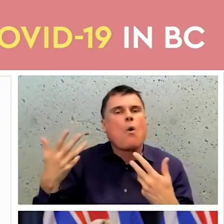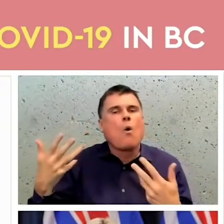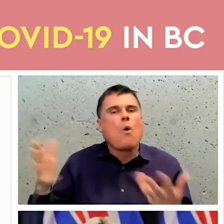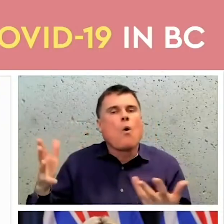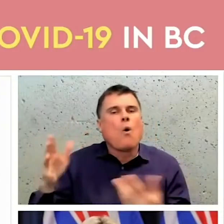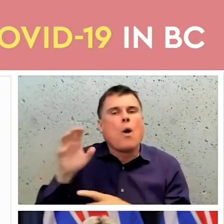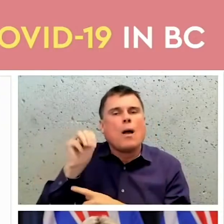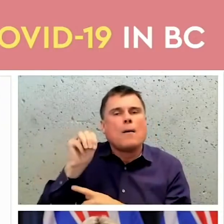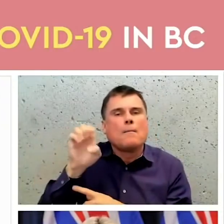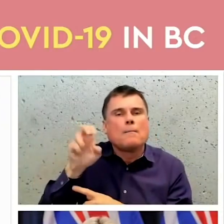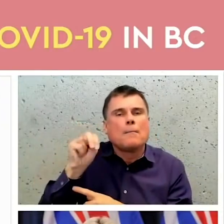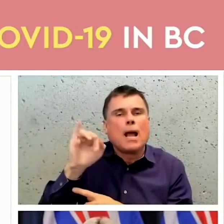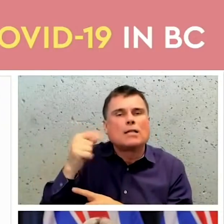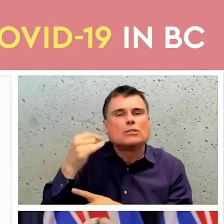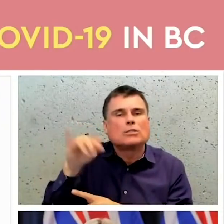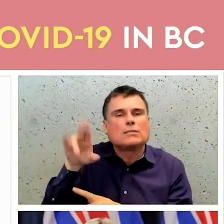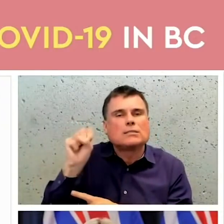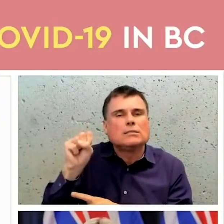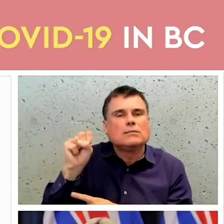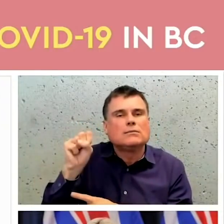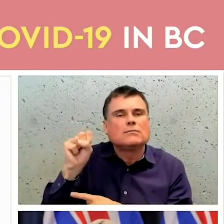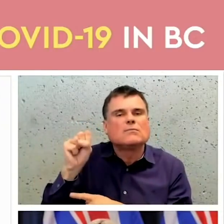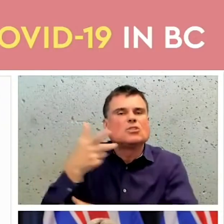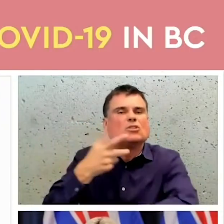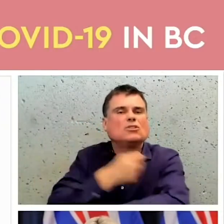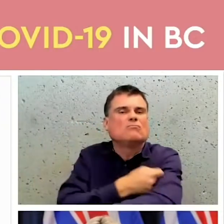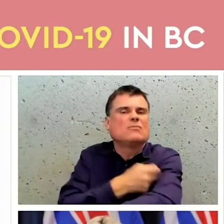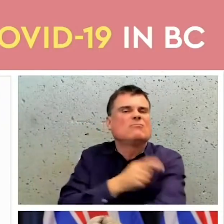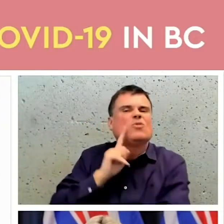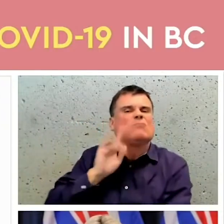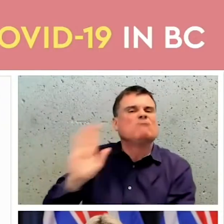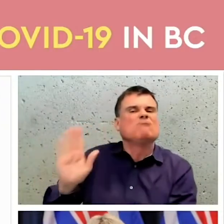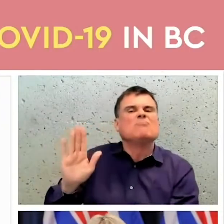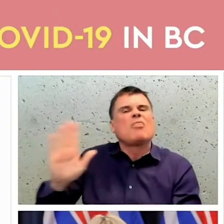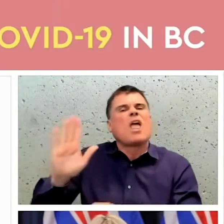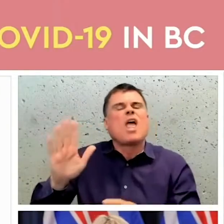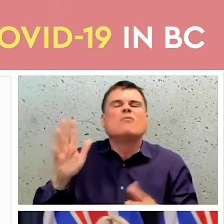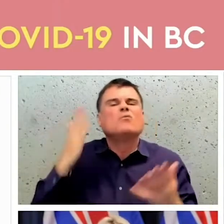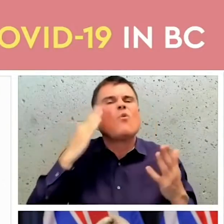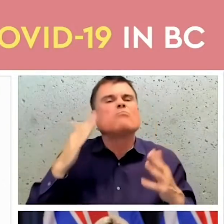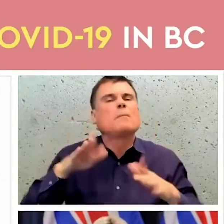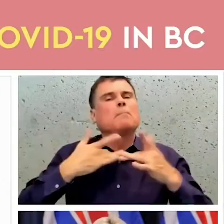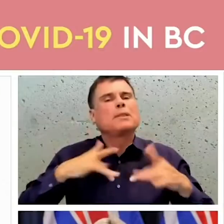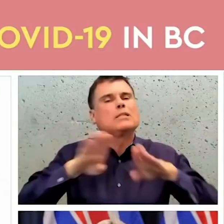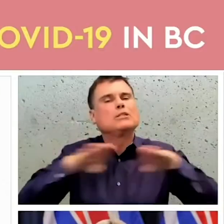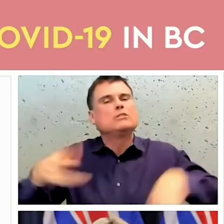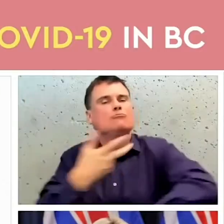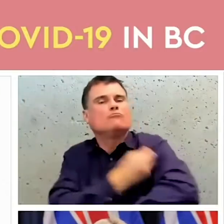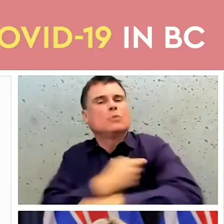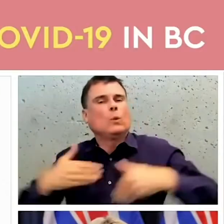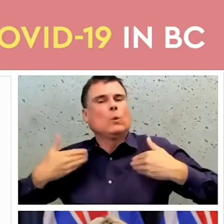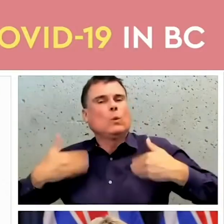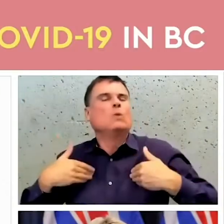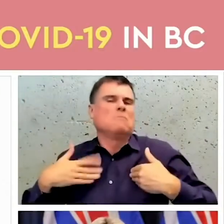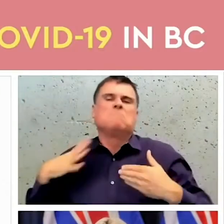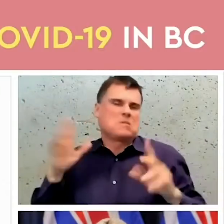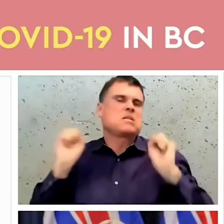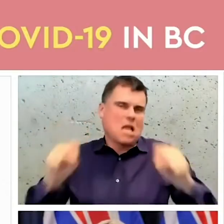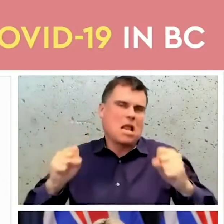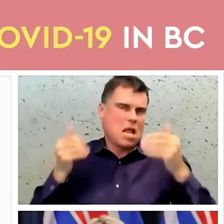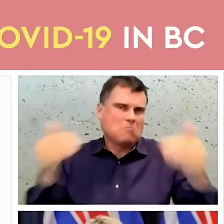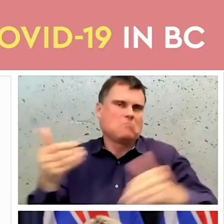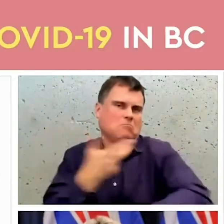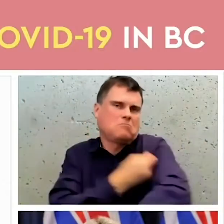about what we're seeing in childhood illness, and I'm now going to end the pediatric vaccine program that we're very excited has